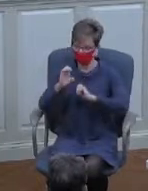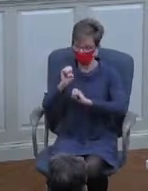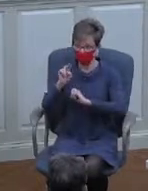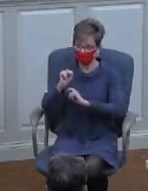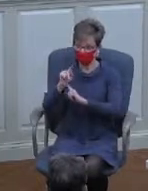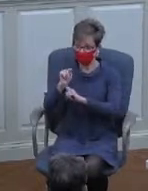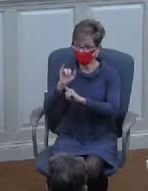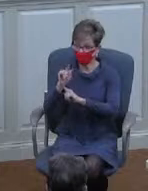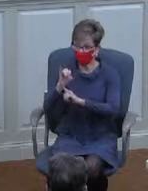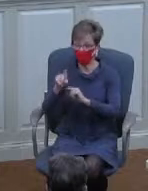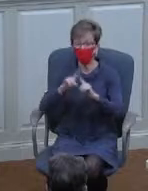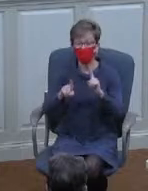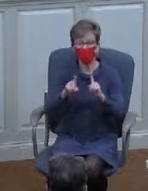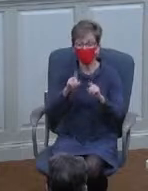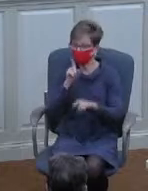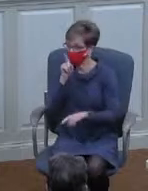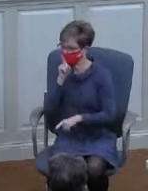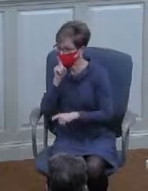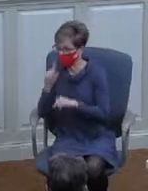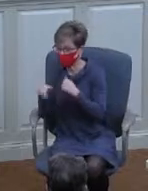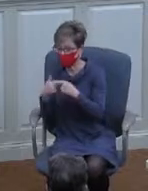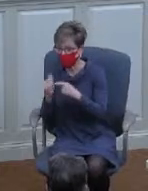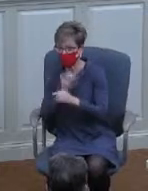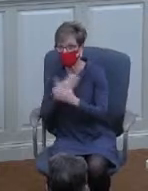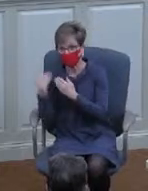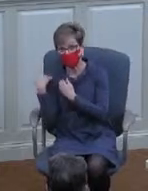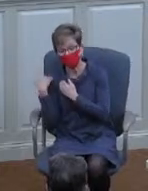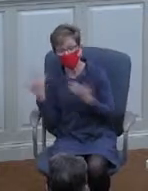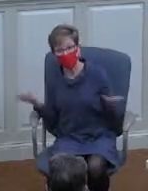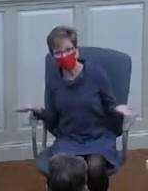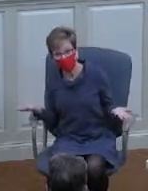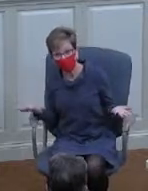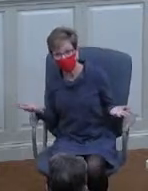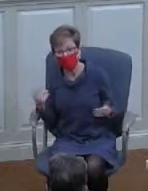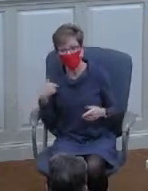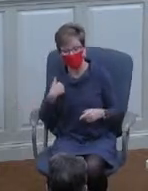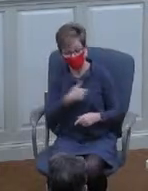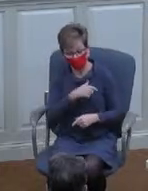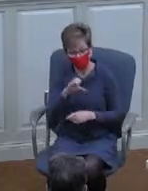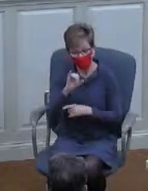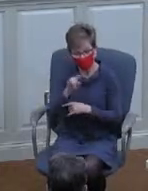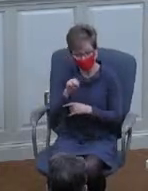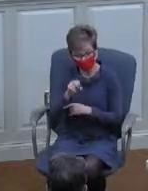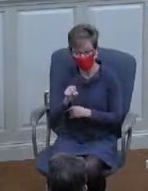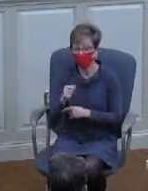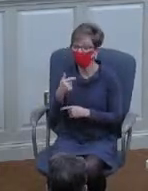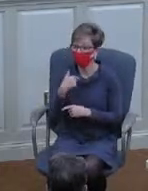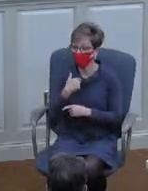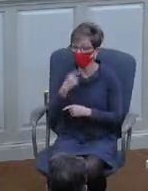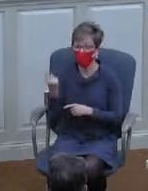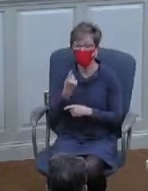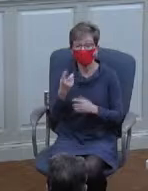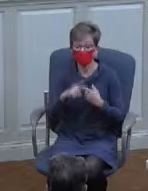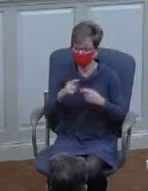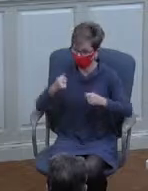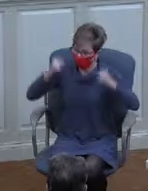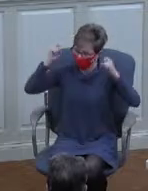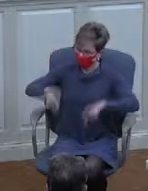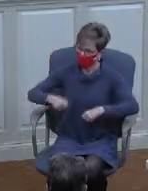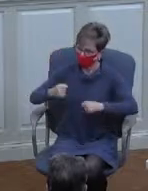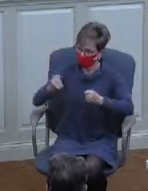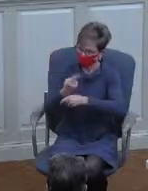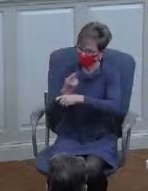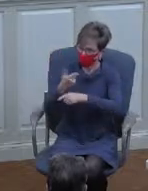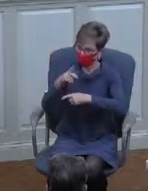strangely silent about our responsibilities. As citizens, we are strident in asserting our right to bear arms and free